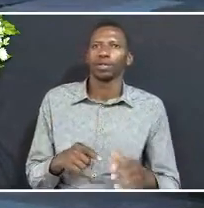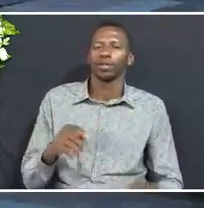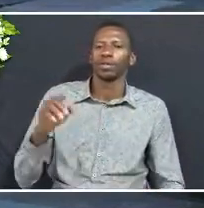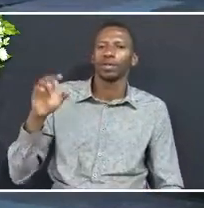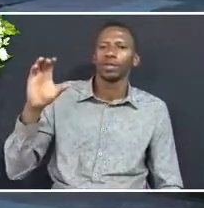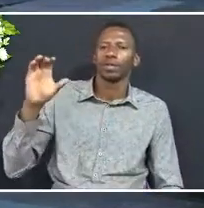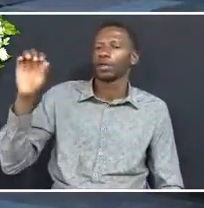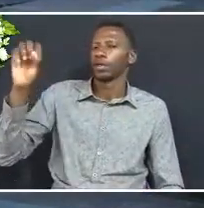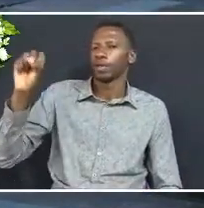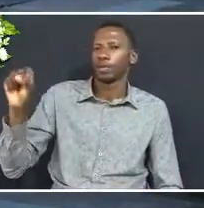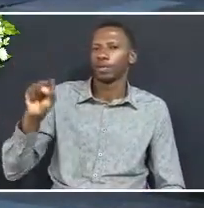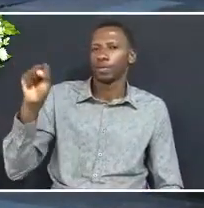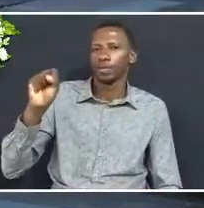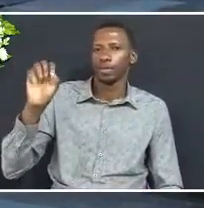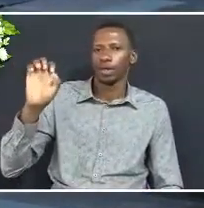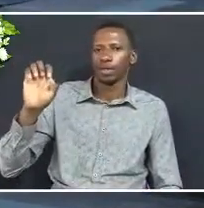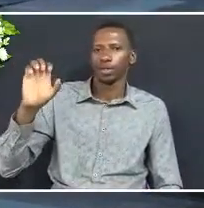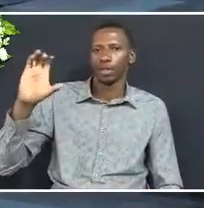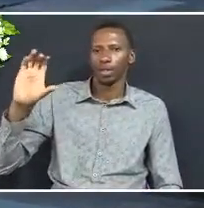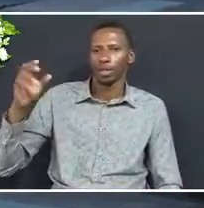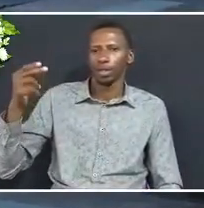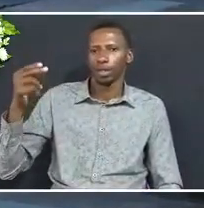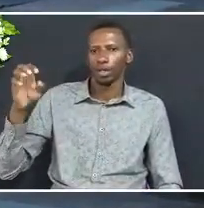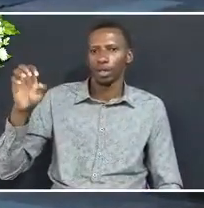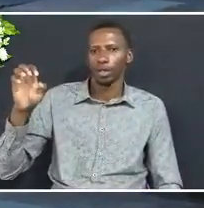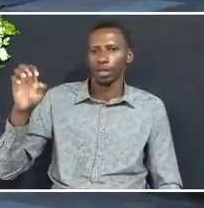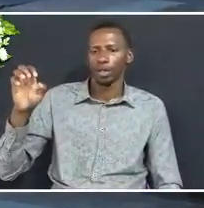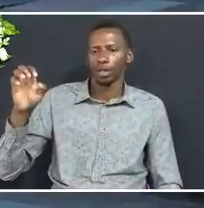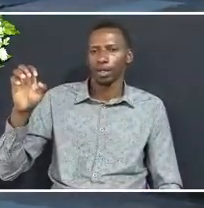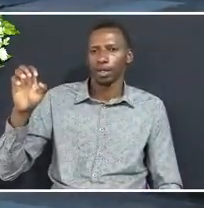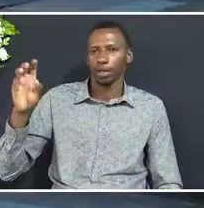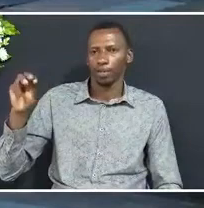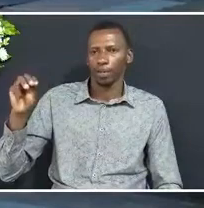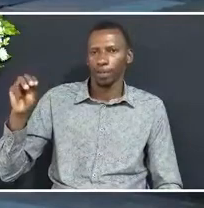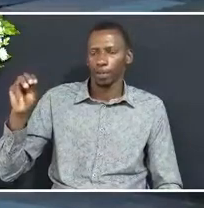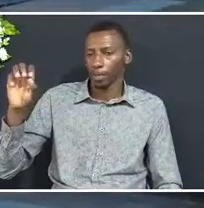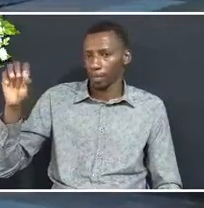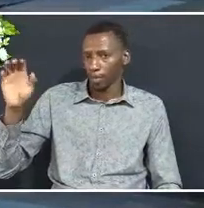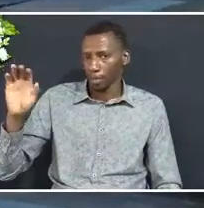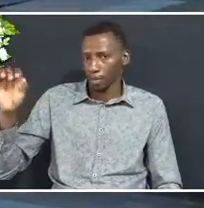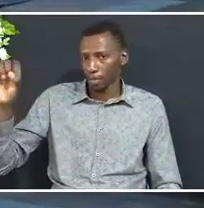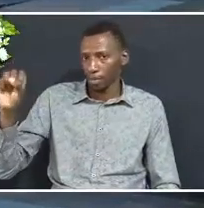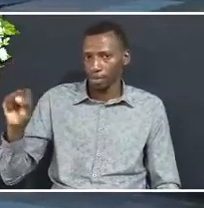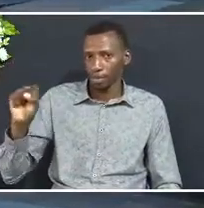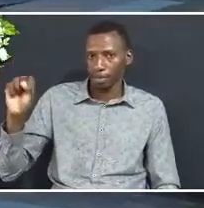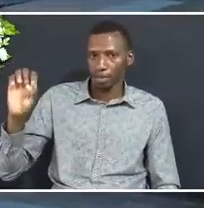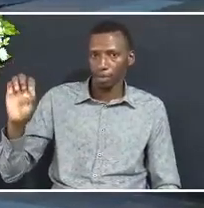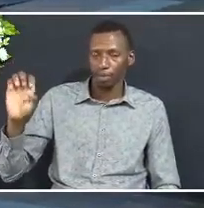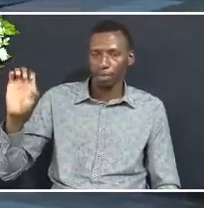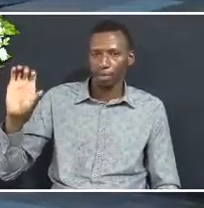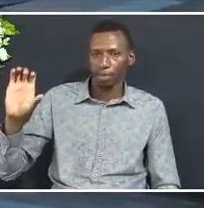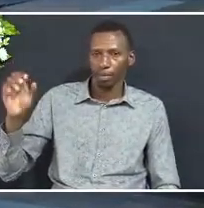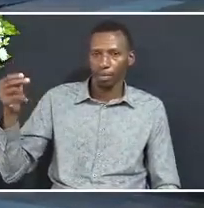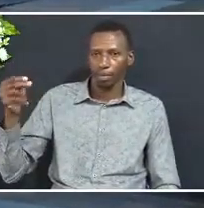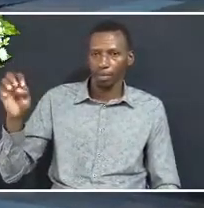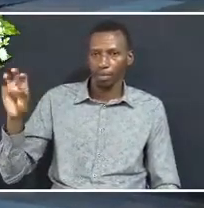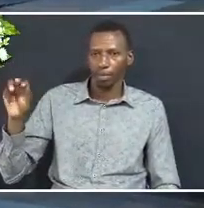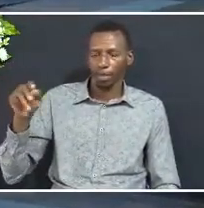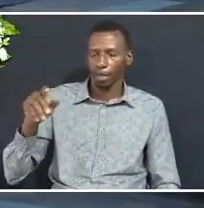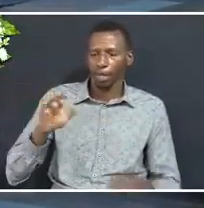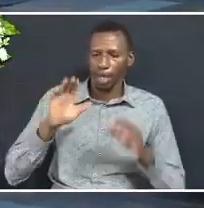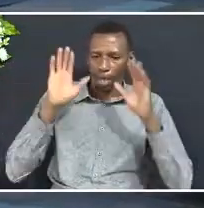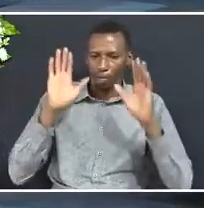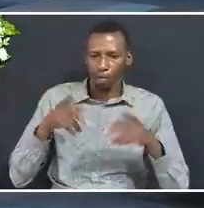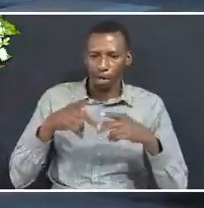Shechem is a very significant place for the Jewish nation. When God called